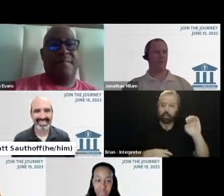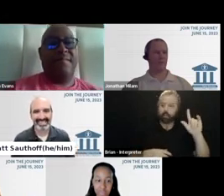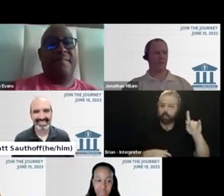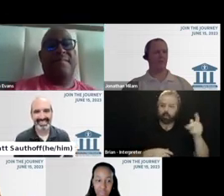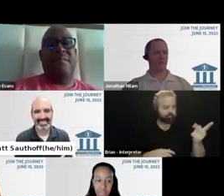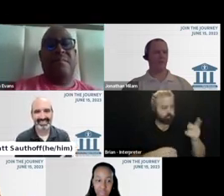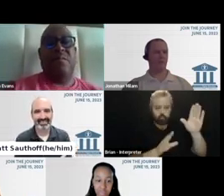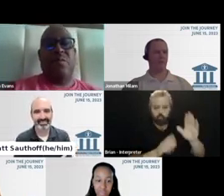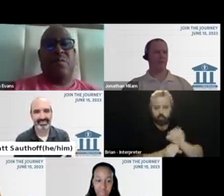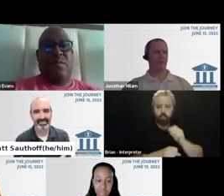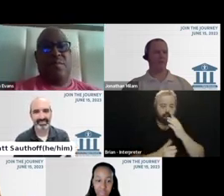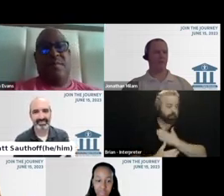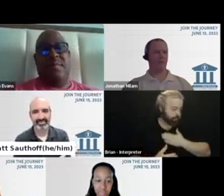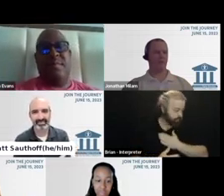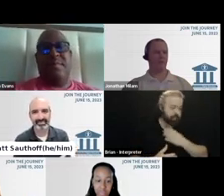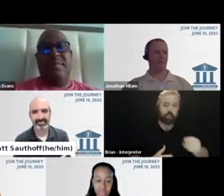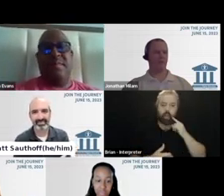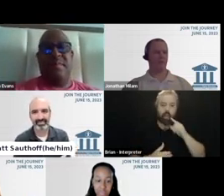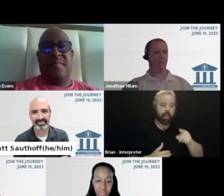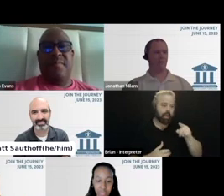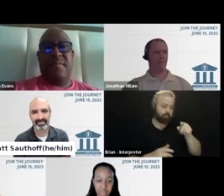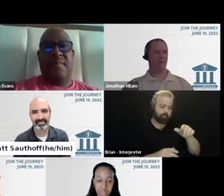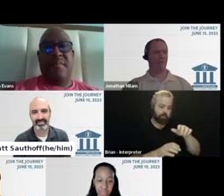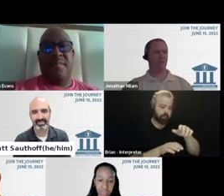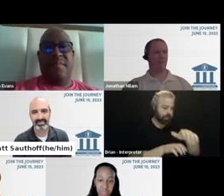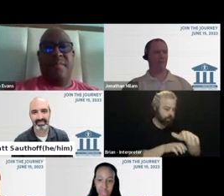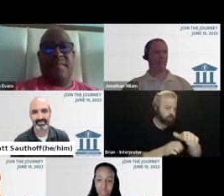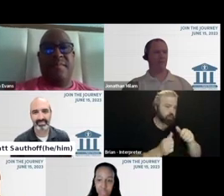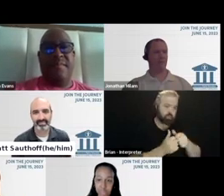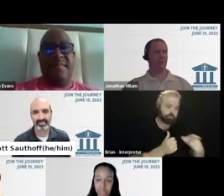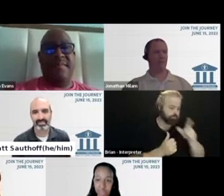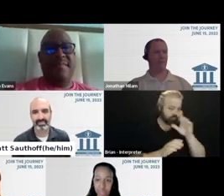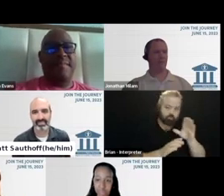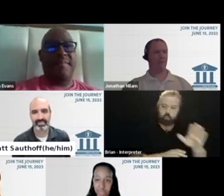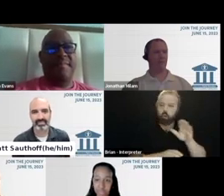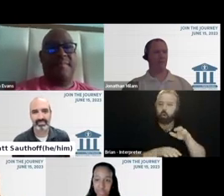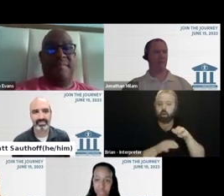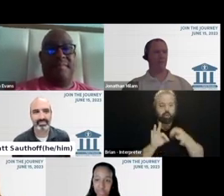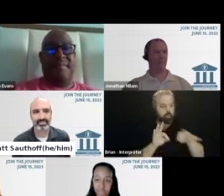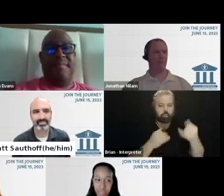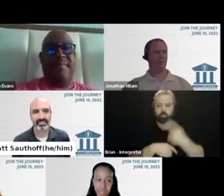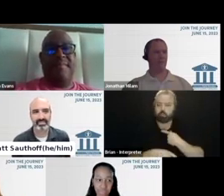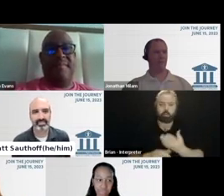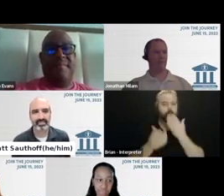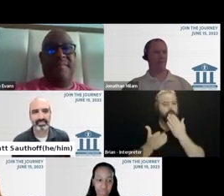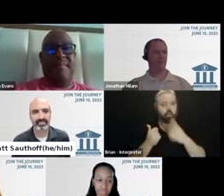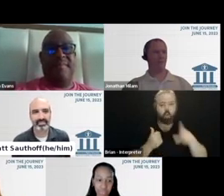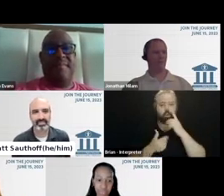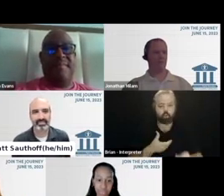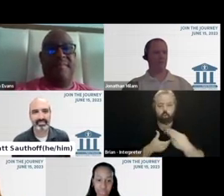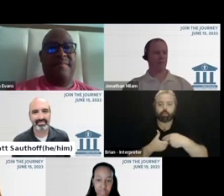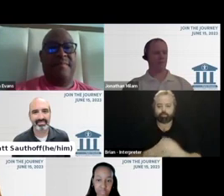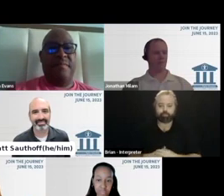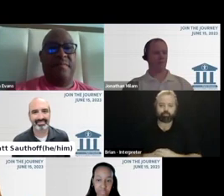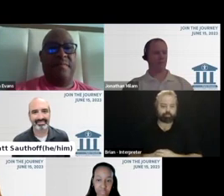and I appreciate that. And Carolina's captioning down with her captioning today. So thank you for joining us.